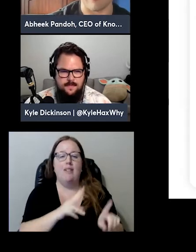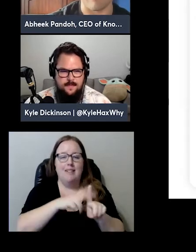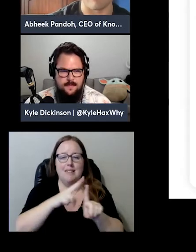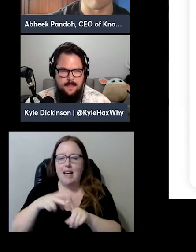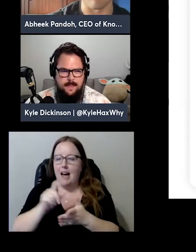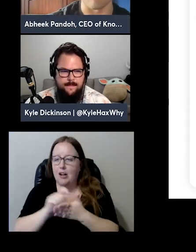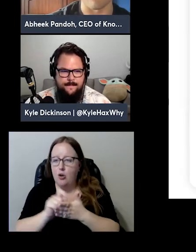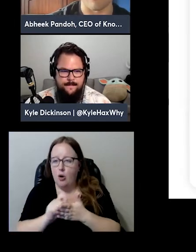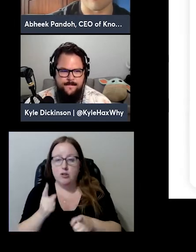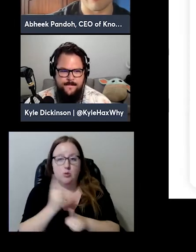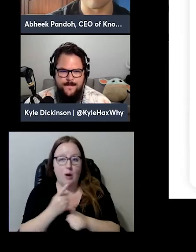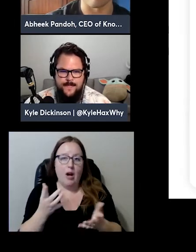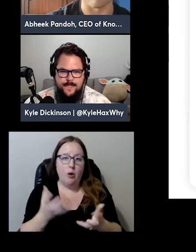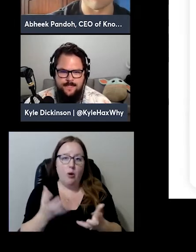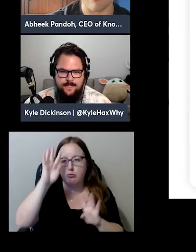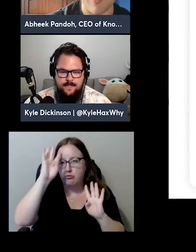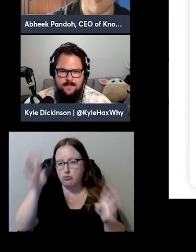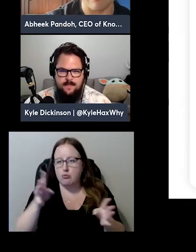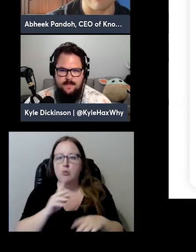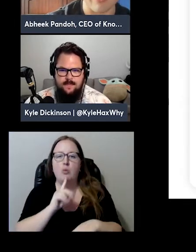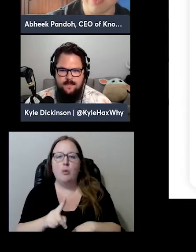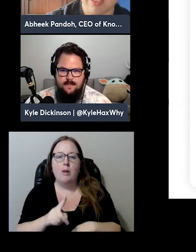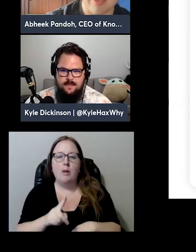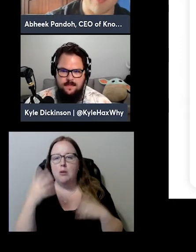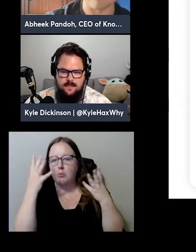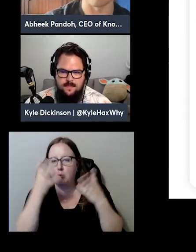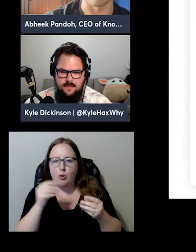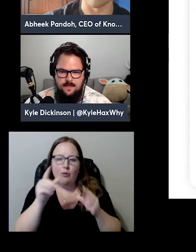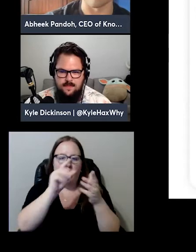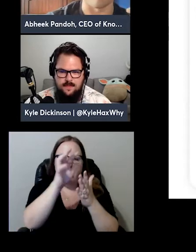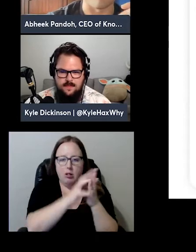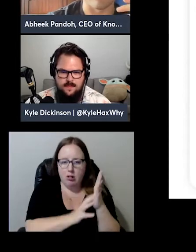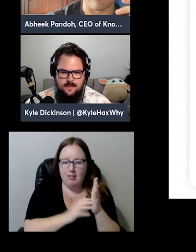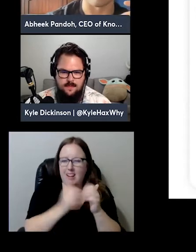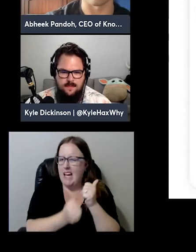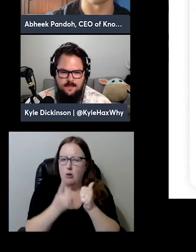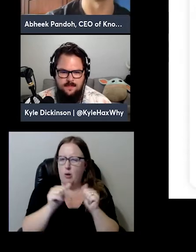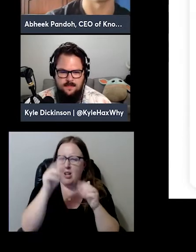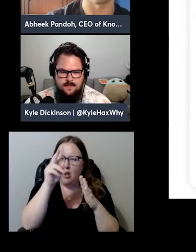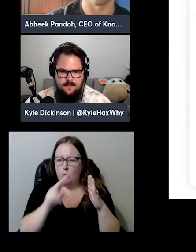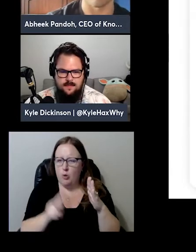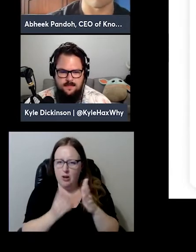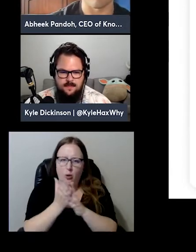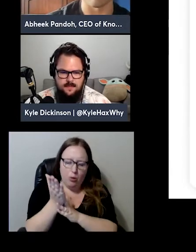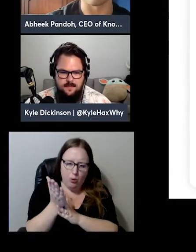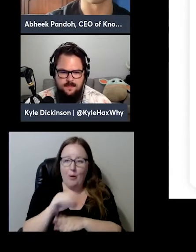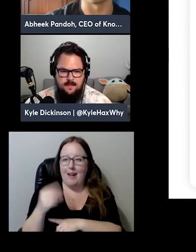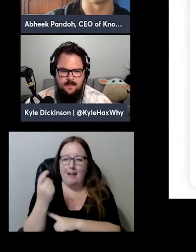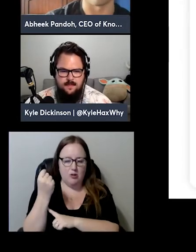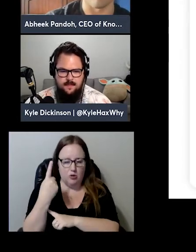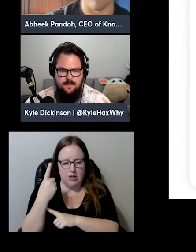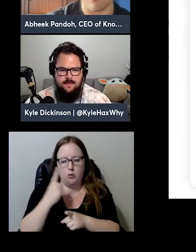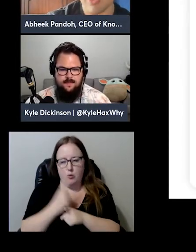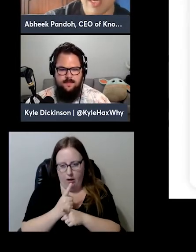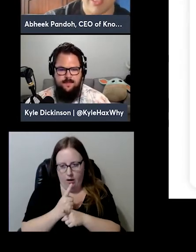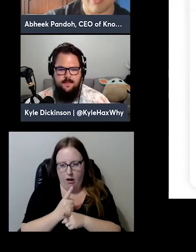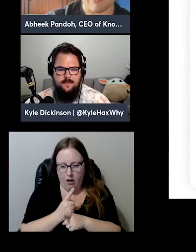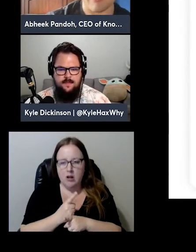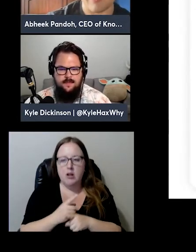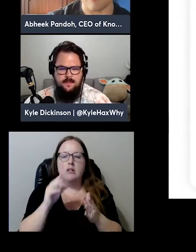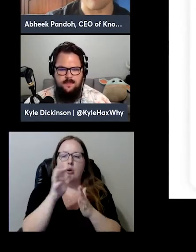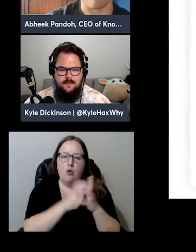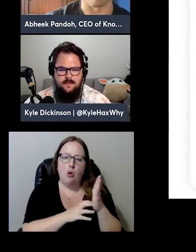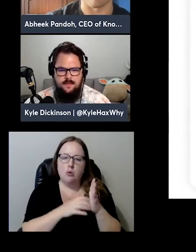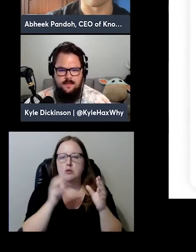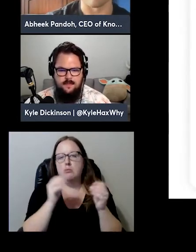to create really beautiful notes that anybody can sort of read and instantly go through and just understand, right? To make notes sort of more